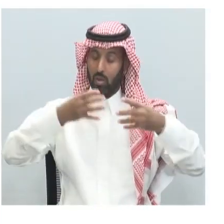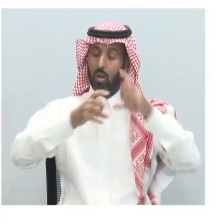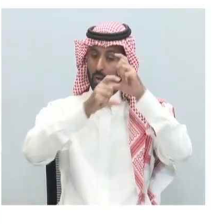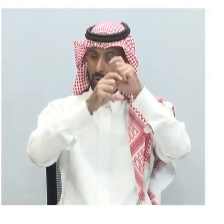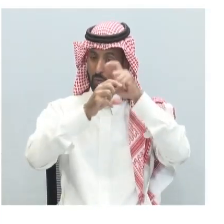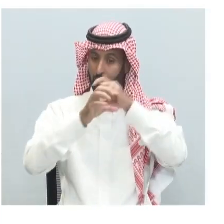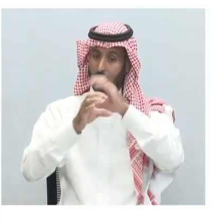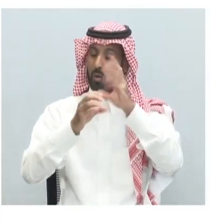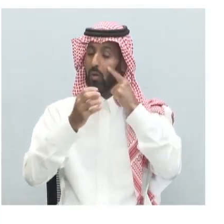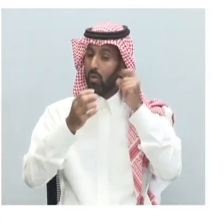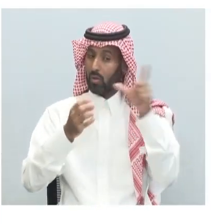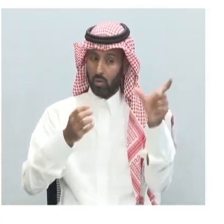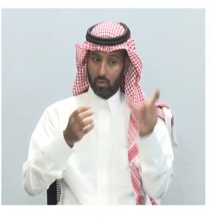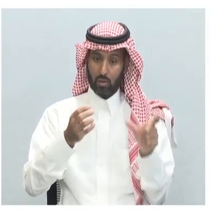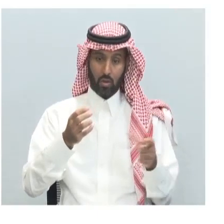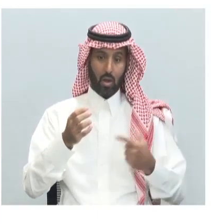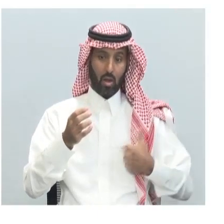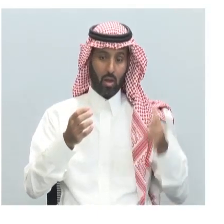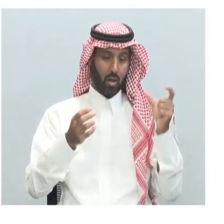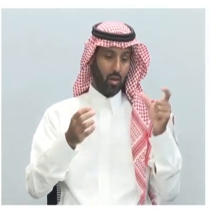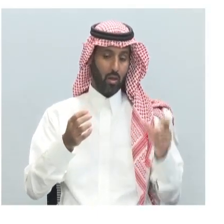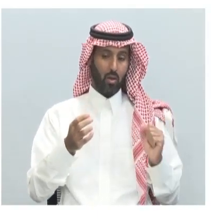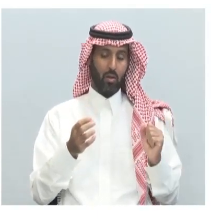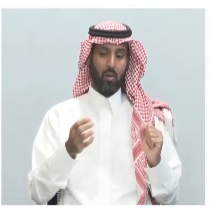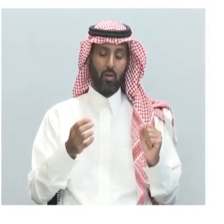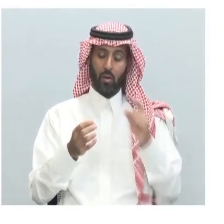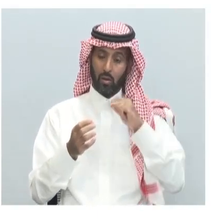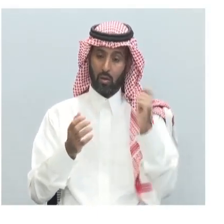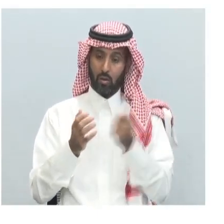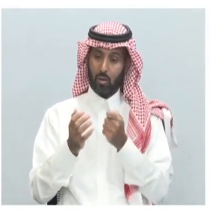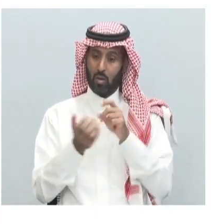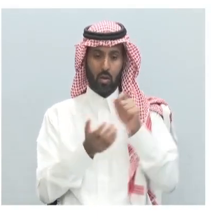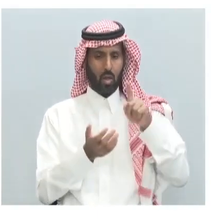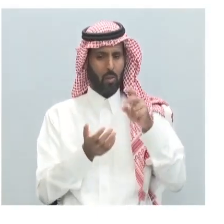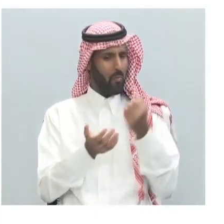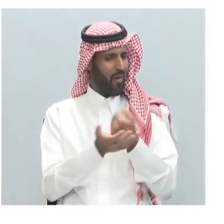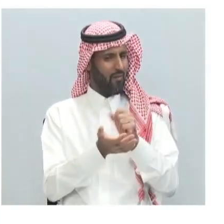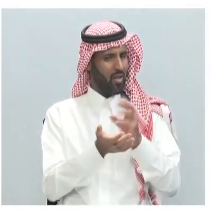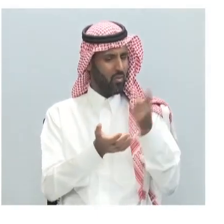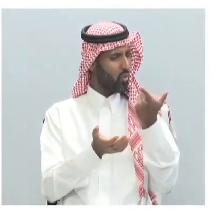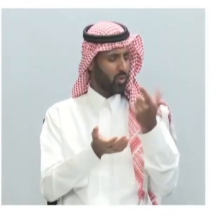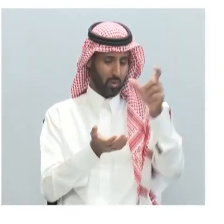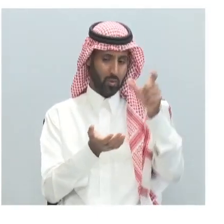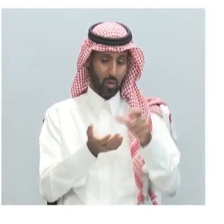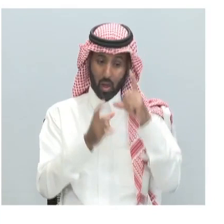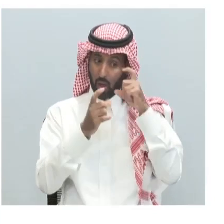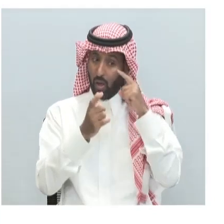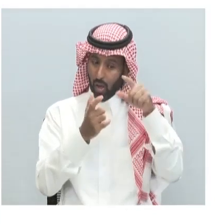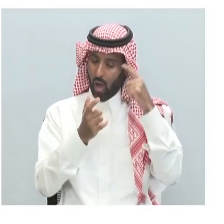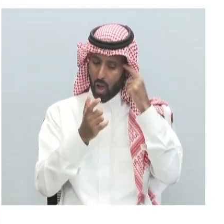match pictures, to the relevant words. Also, write the missing letters according to the